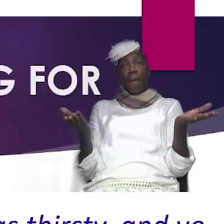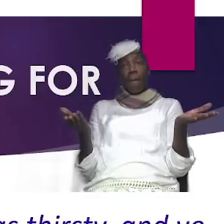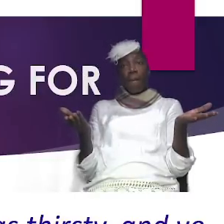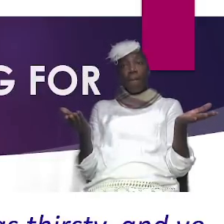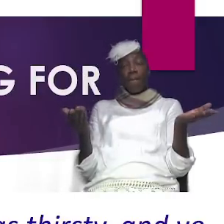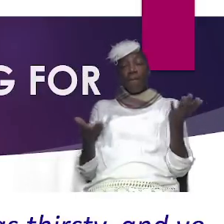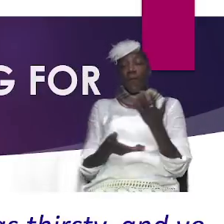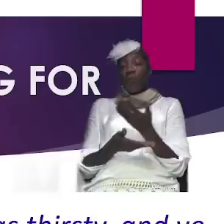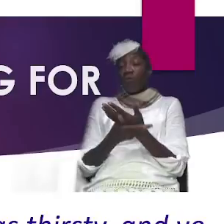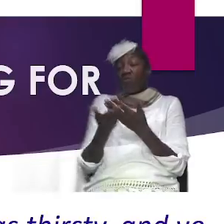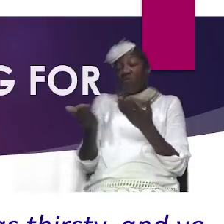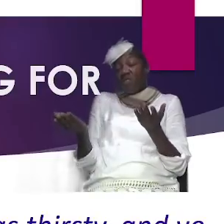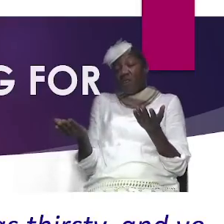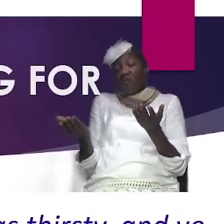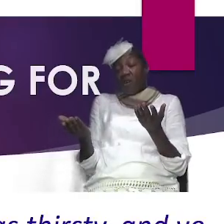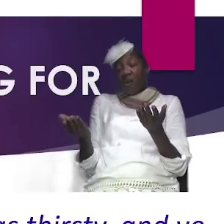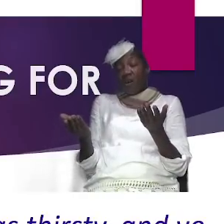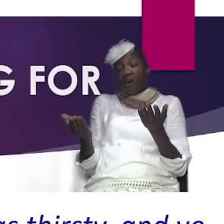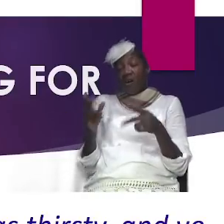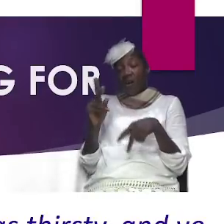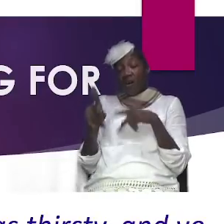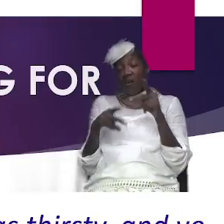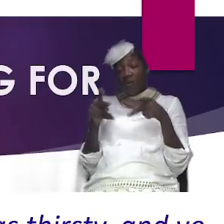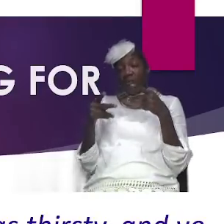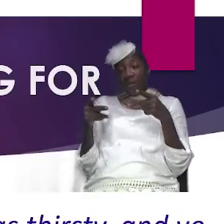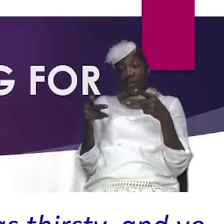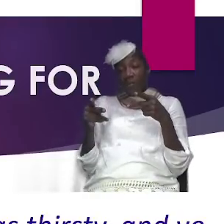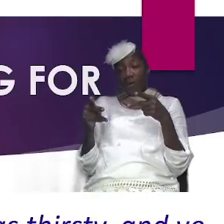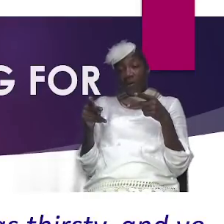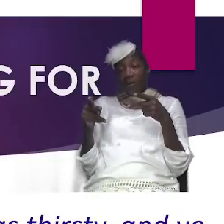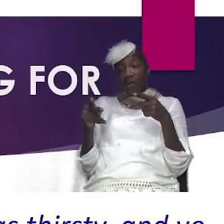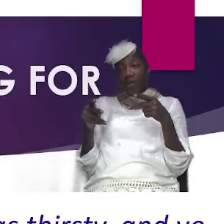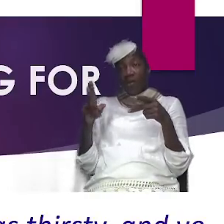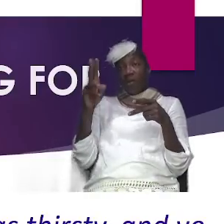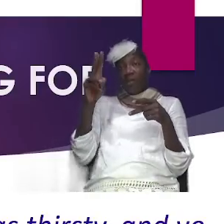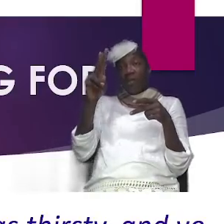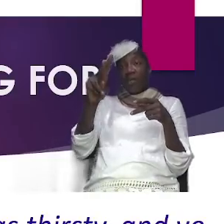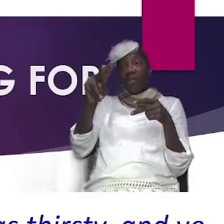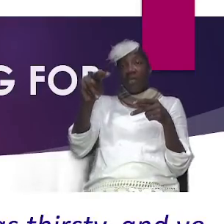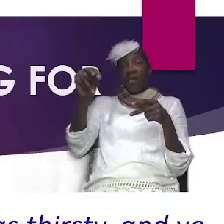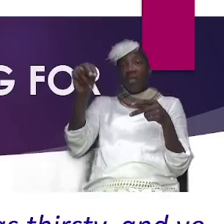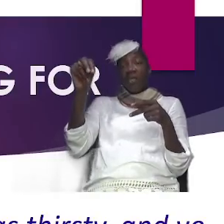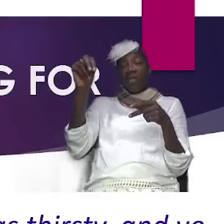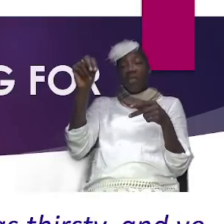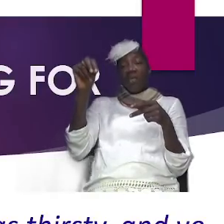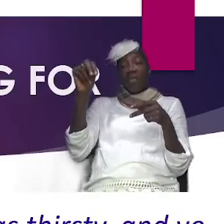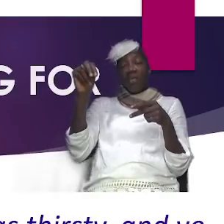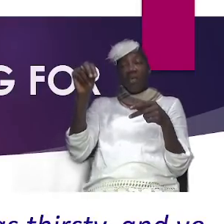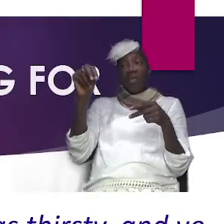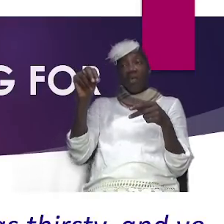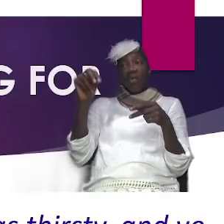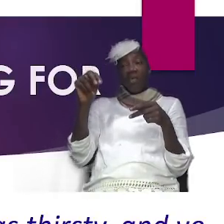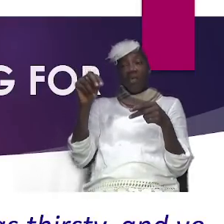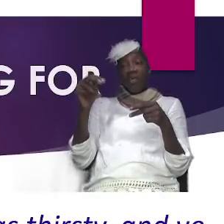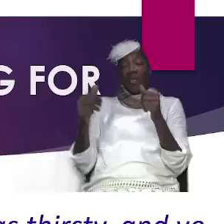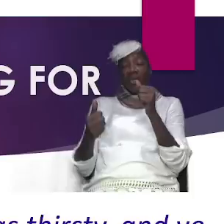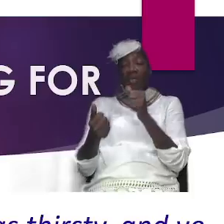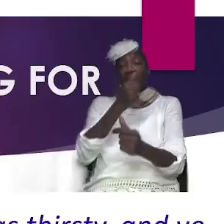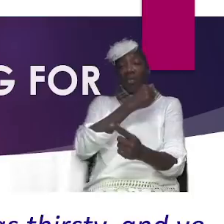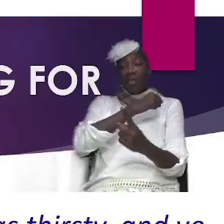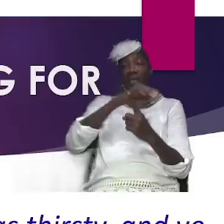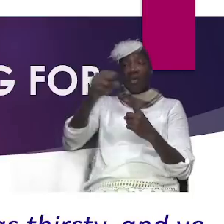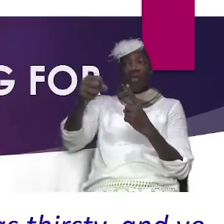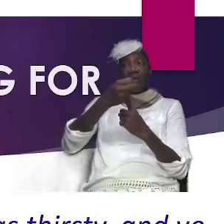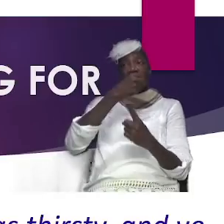are some folks. There are some people that are desperate. There are some situations